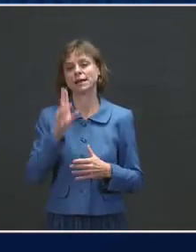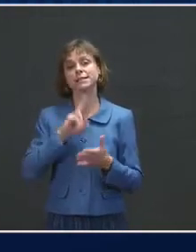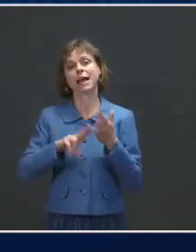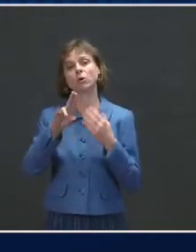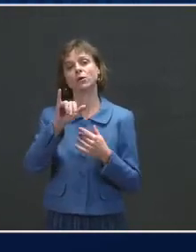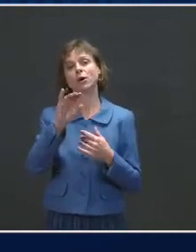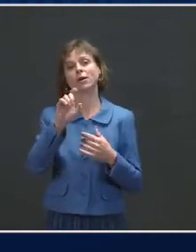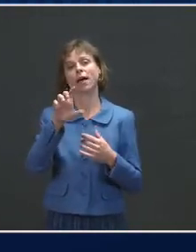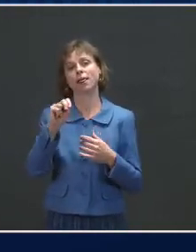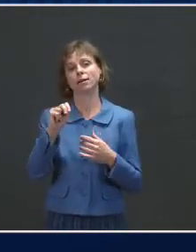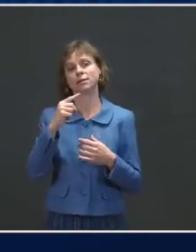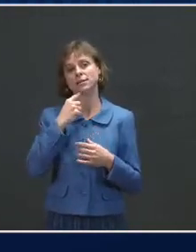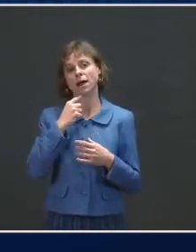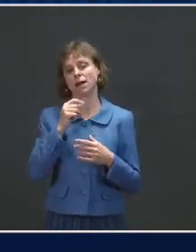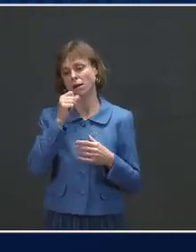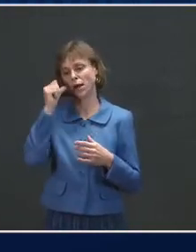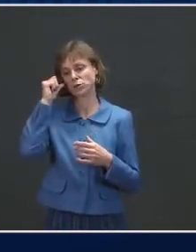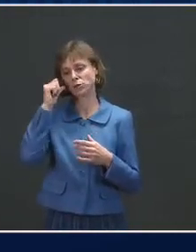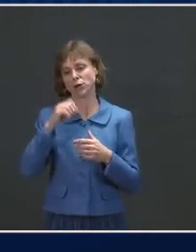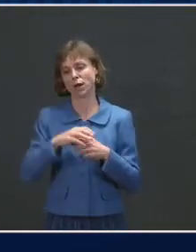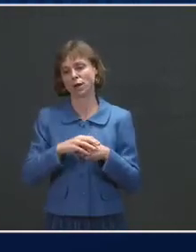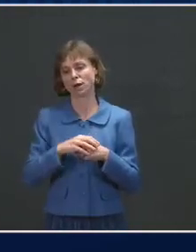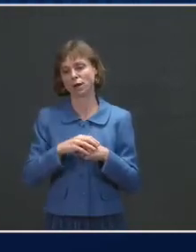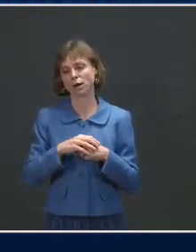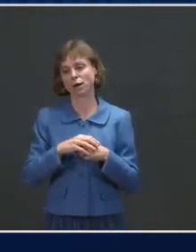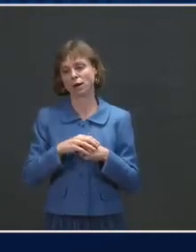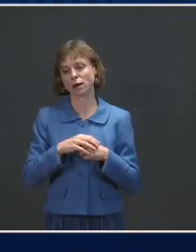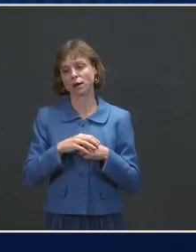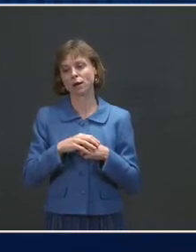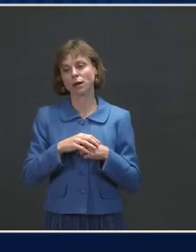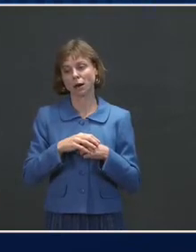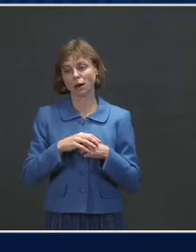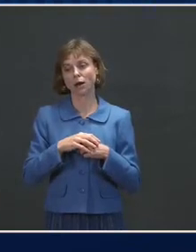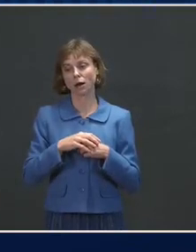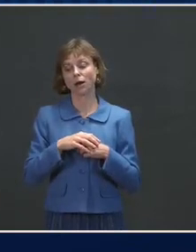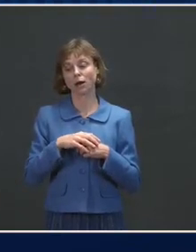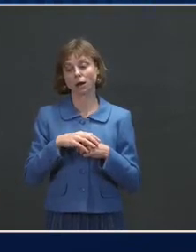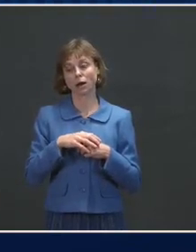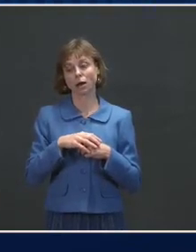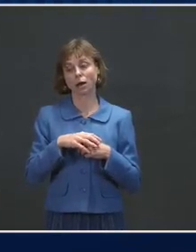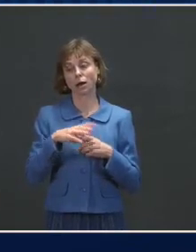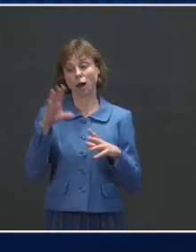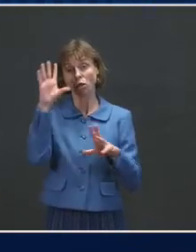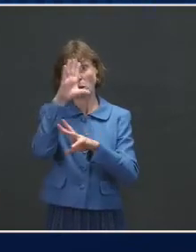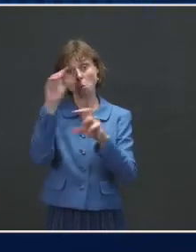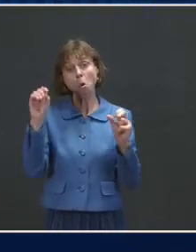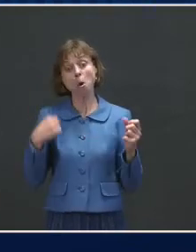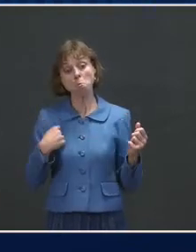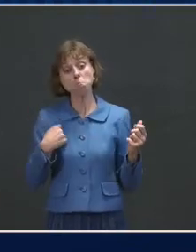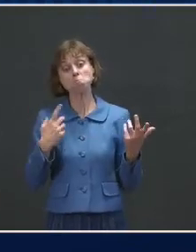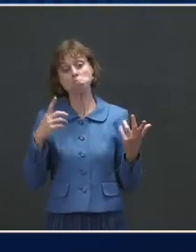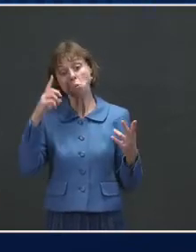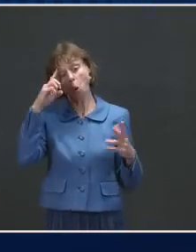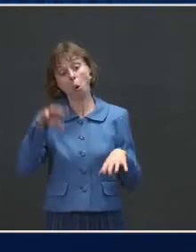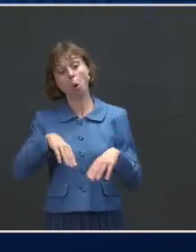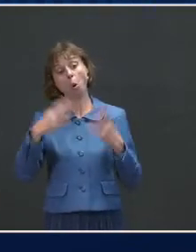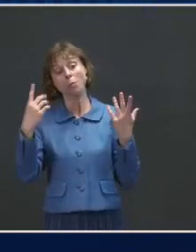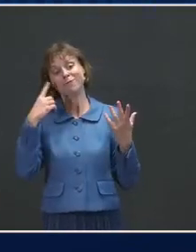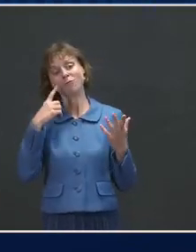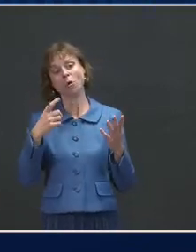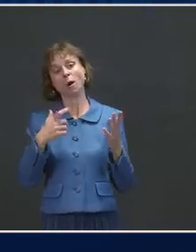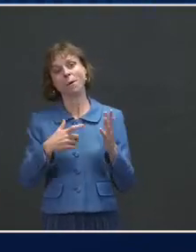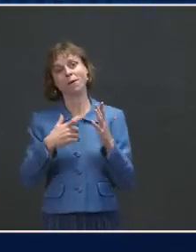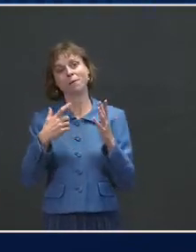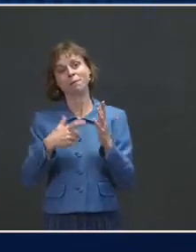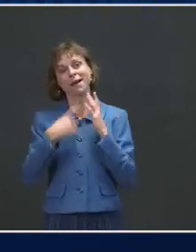yesterday is that the president is open to a mandate on family leave and child care. Is there a timetable